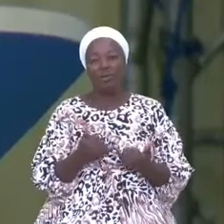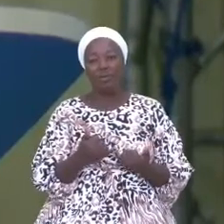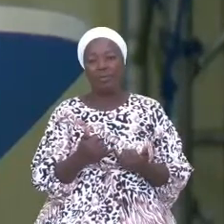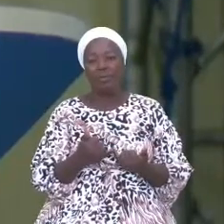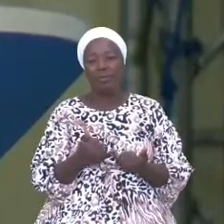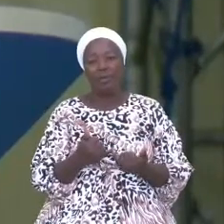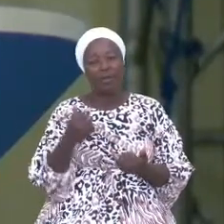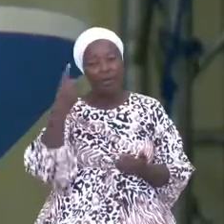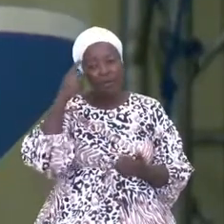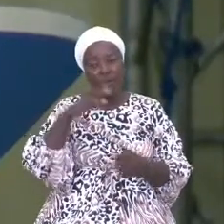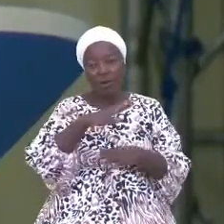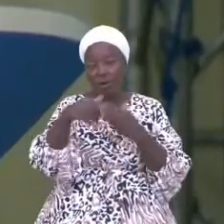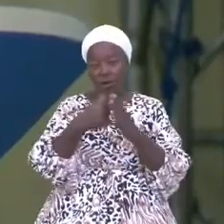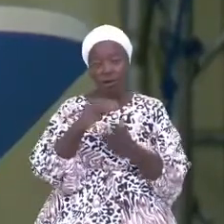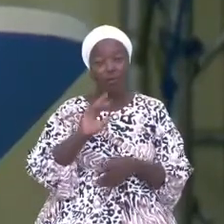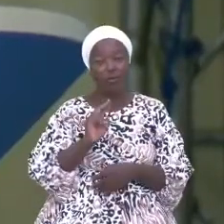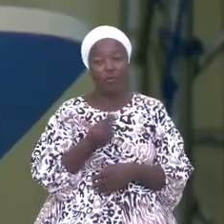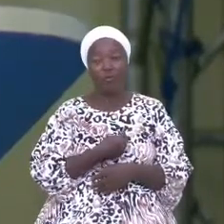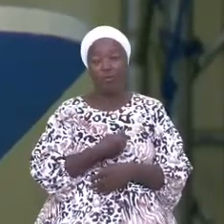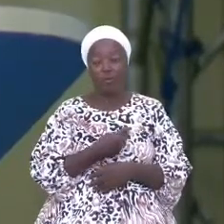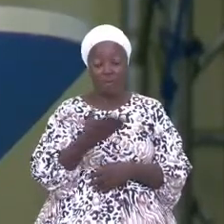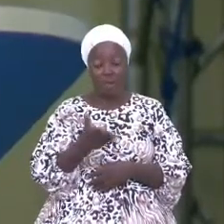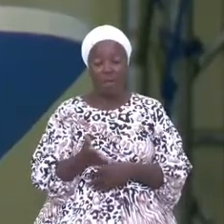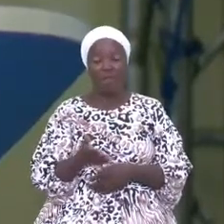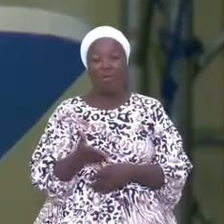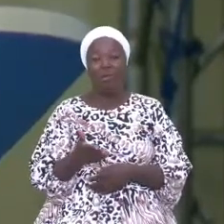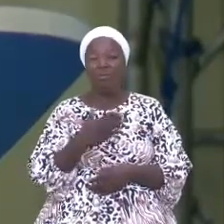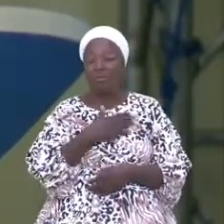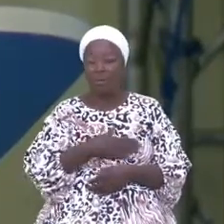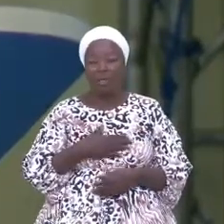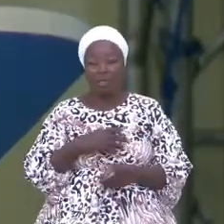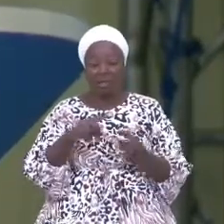For the rest of us here now, begin to pray.